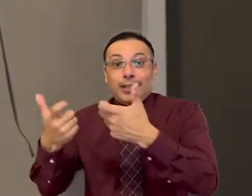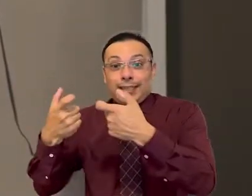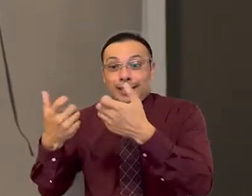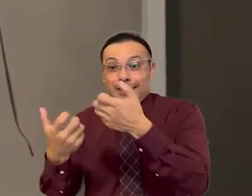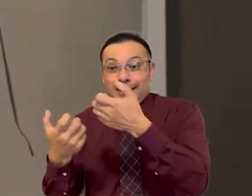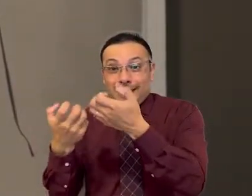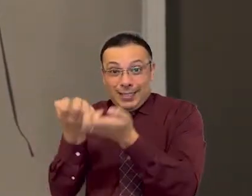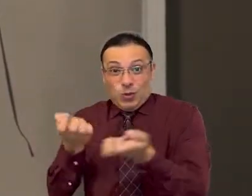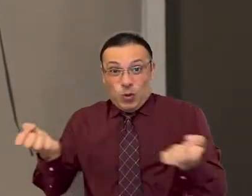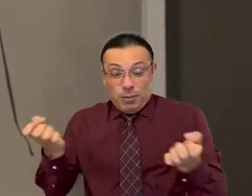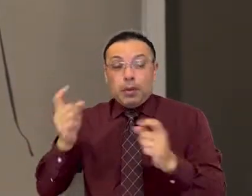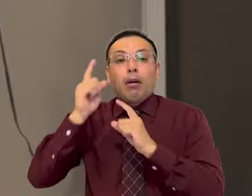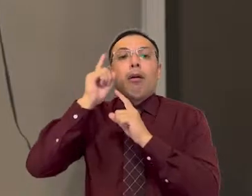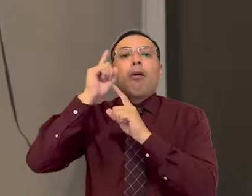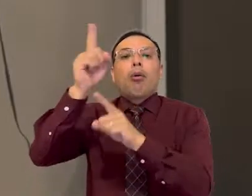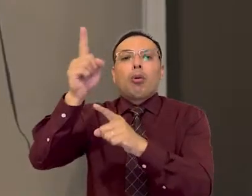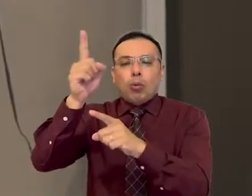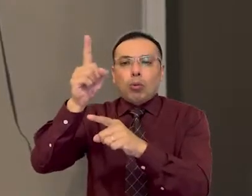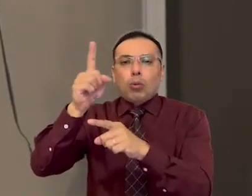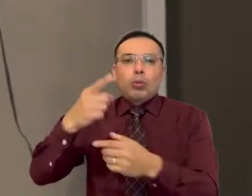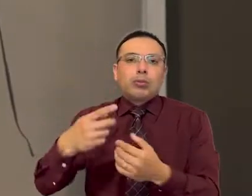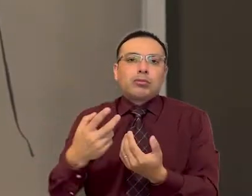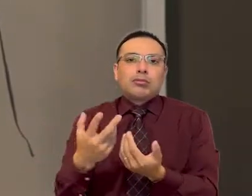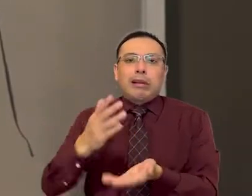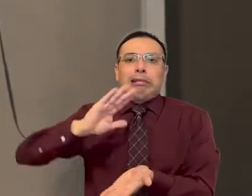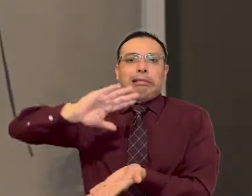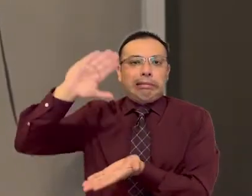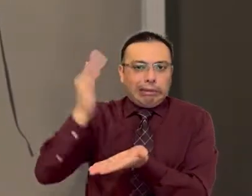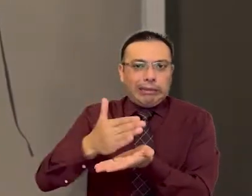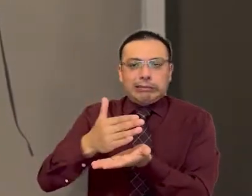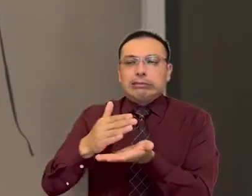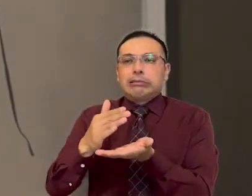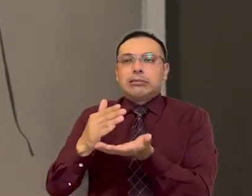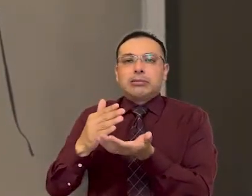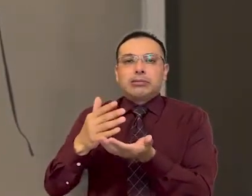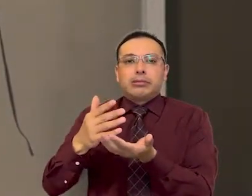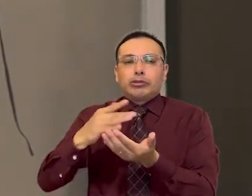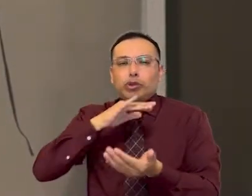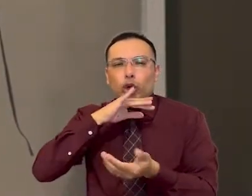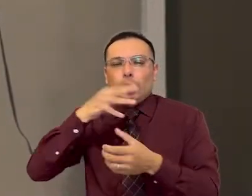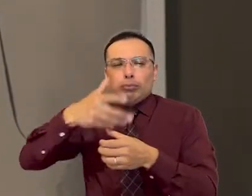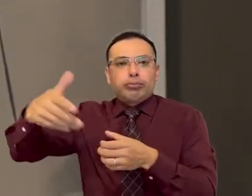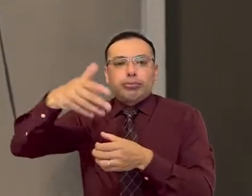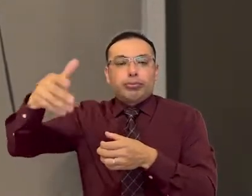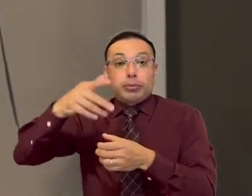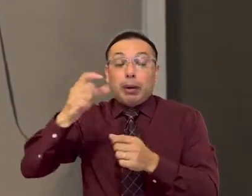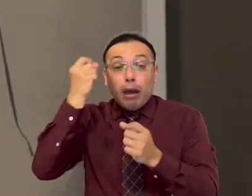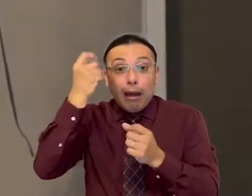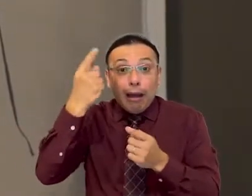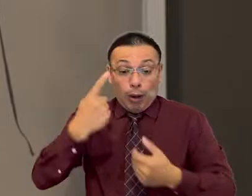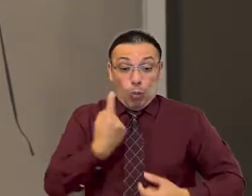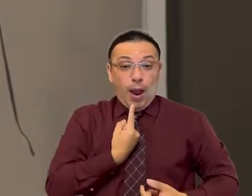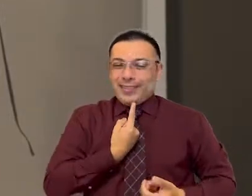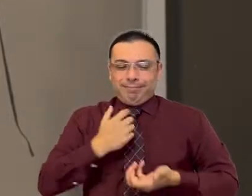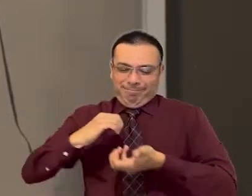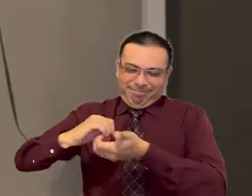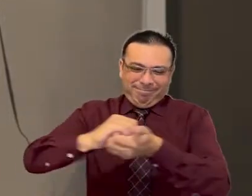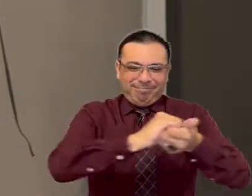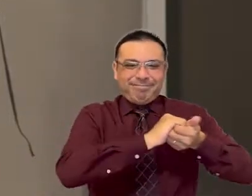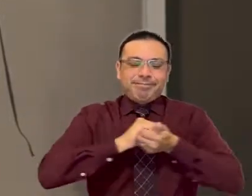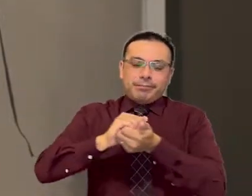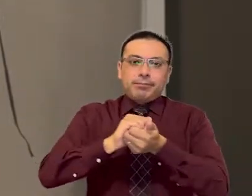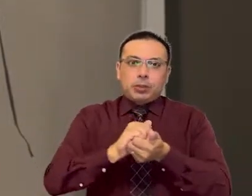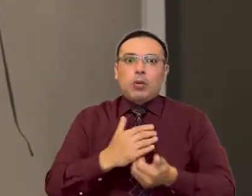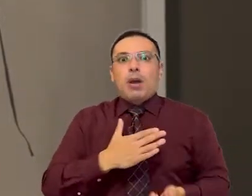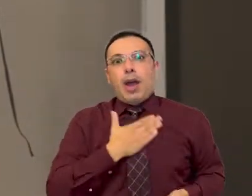state of Connecticut and the Green Bank. So it takes a village, and this is such a great community, and we're so grateful for all of the support that